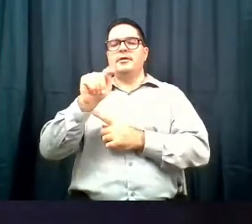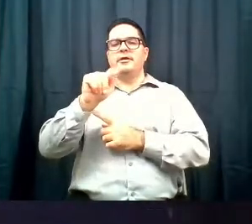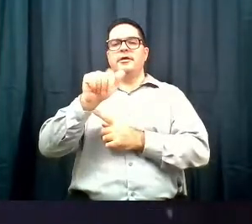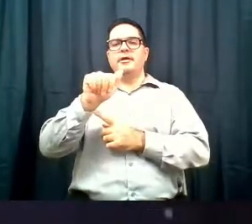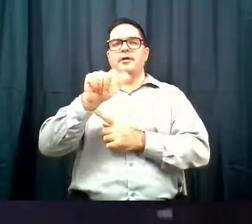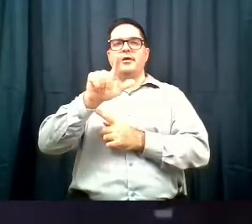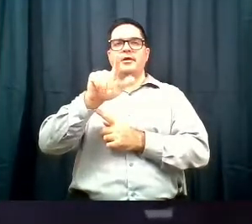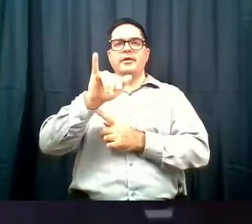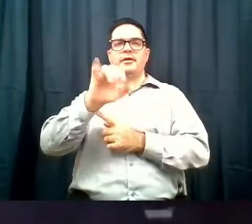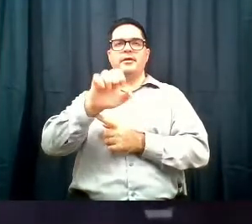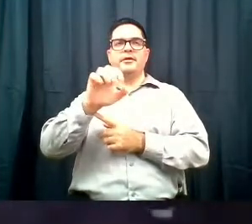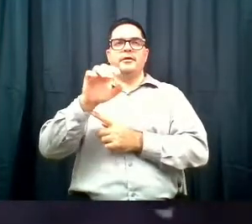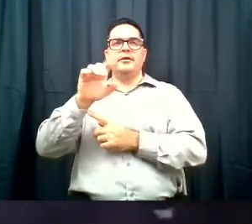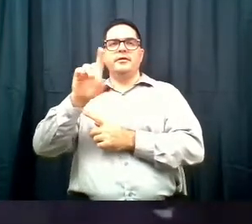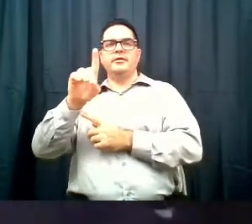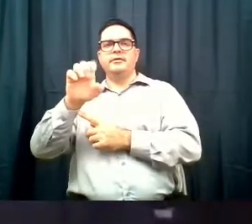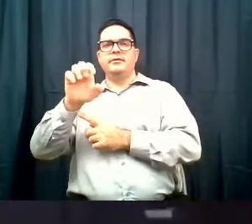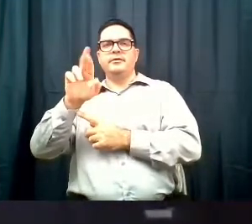Jaresko.